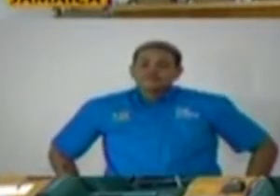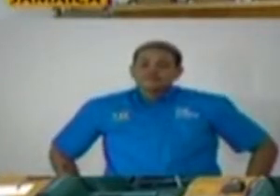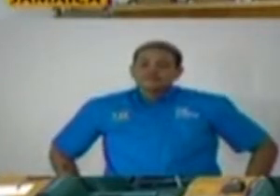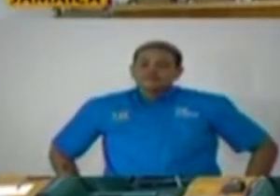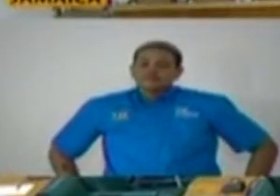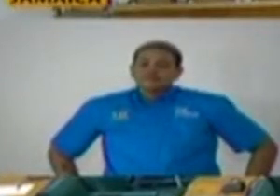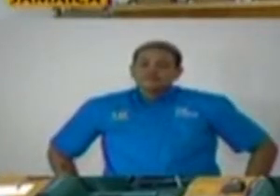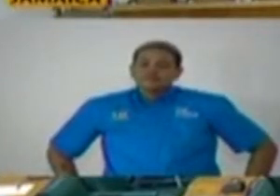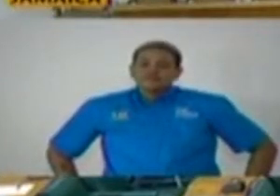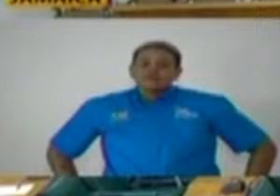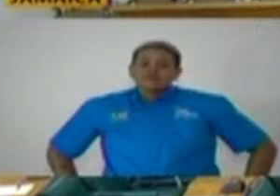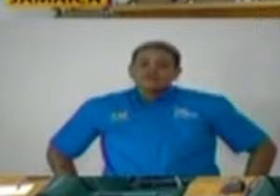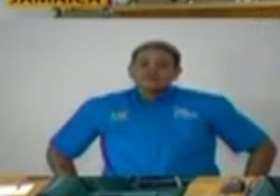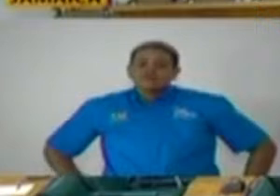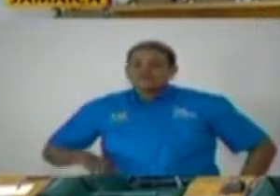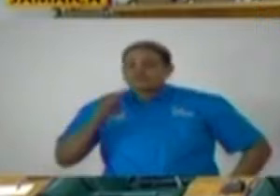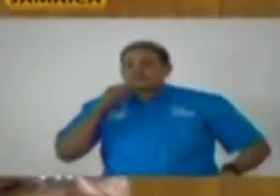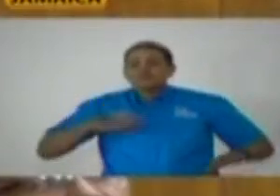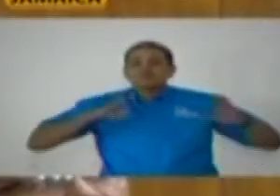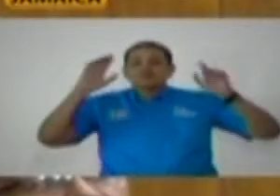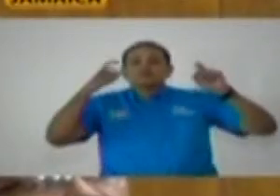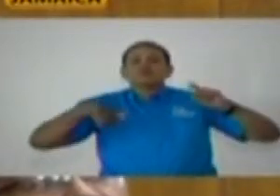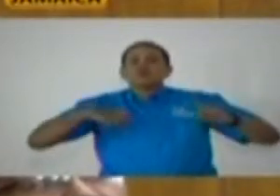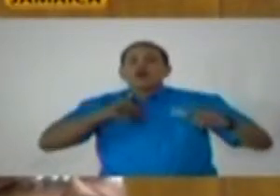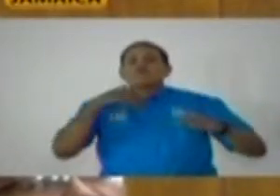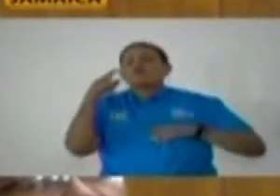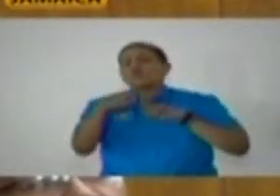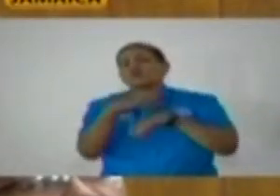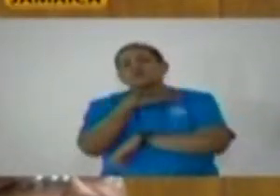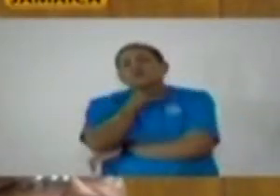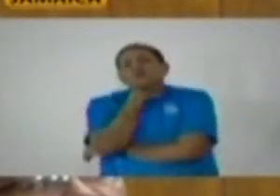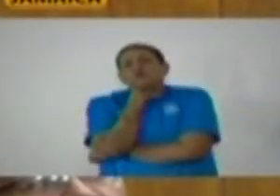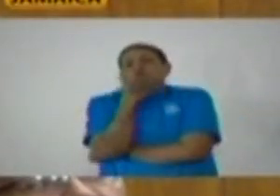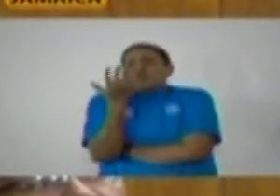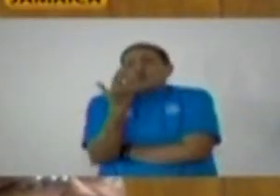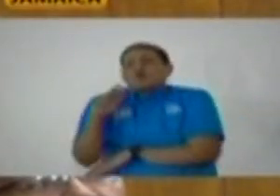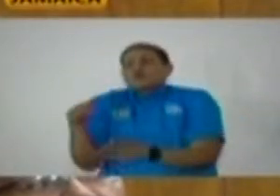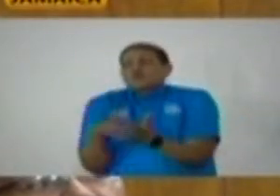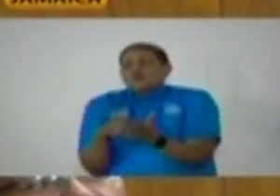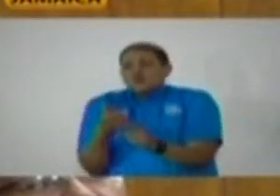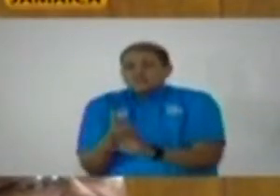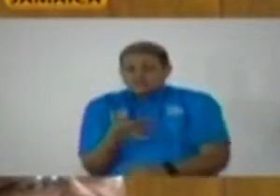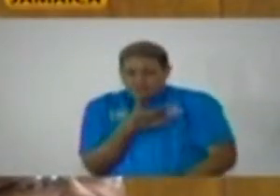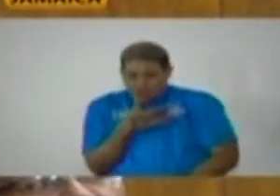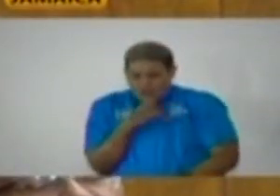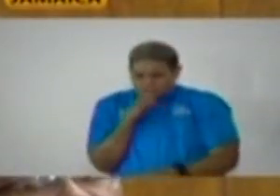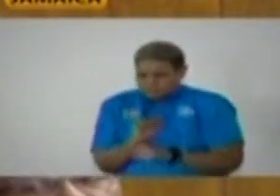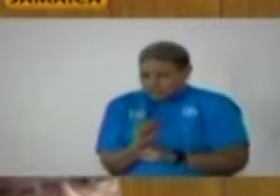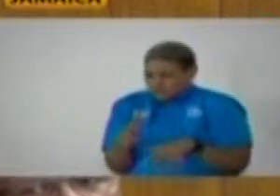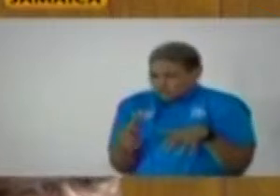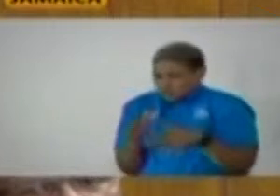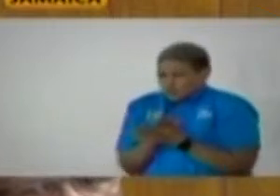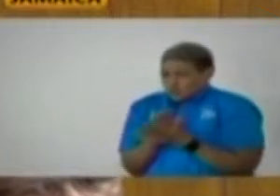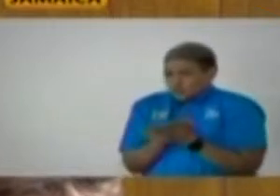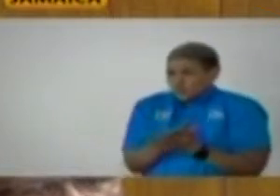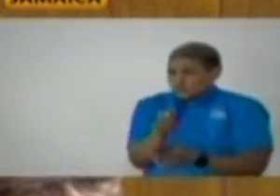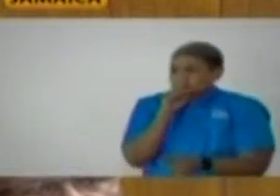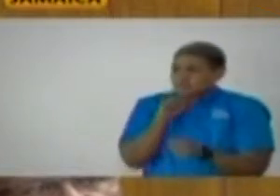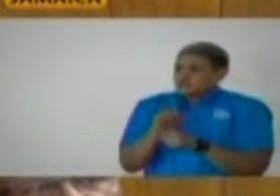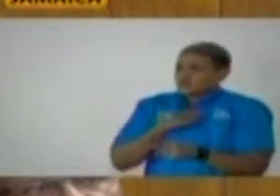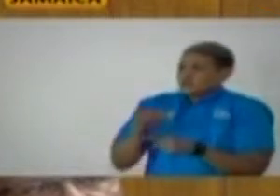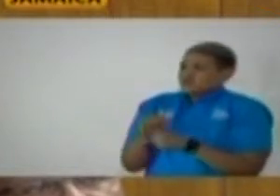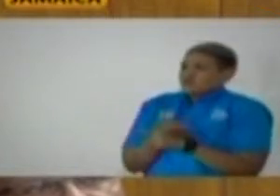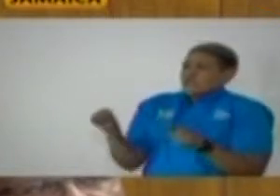And Madam Speaker, we also have to question what is the role of HEART in ensuring that we train